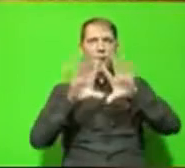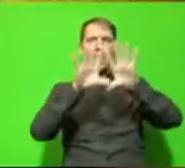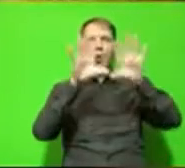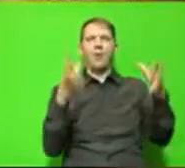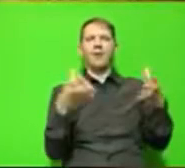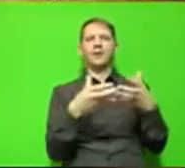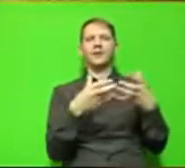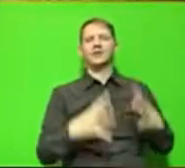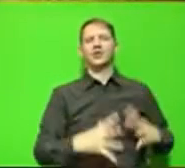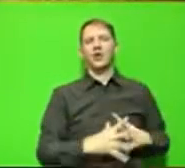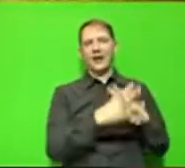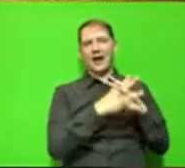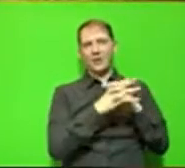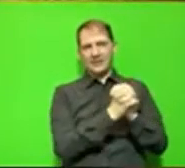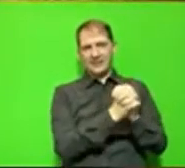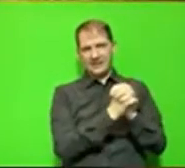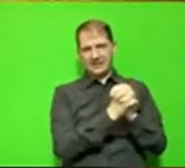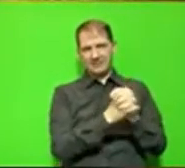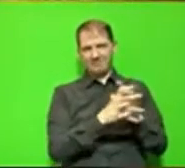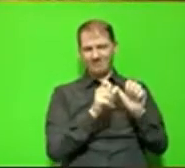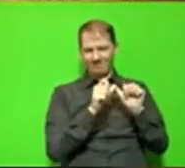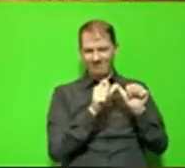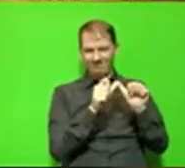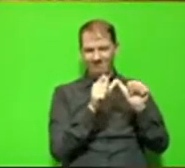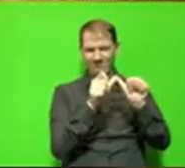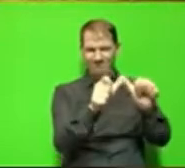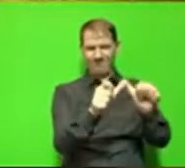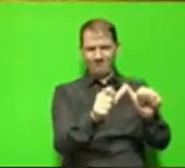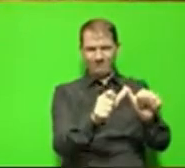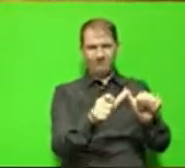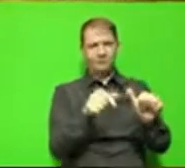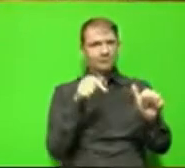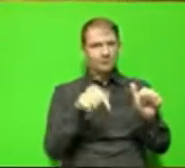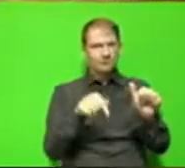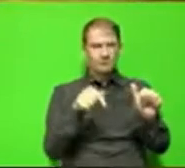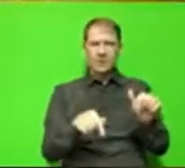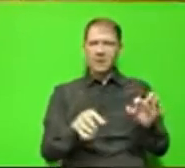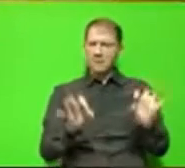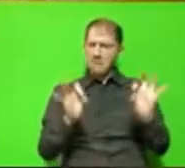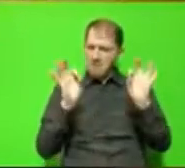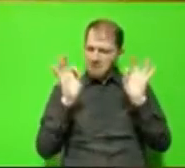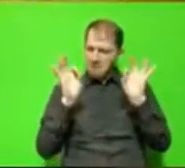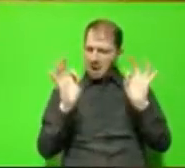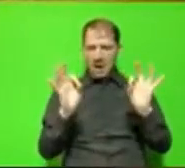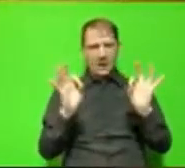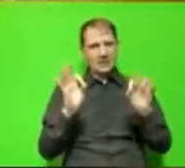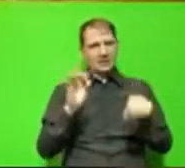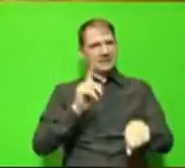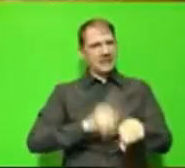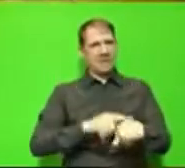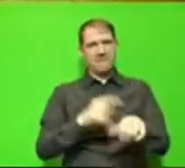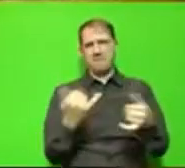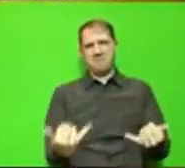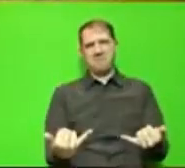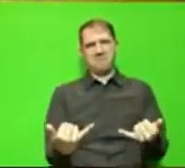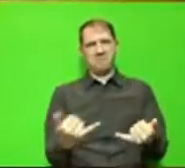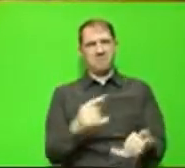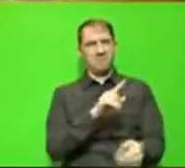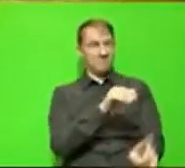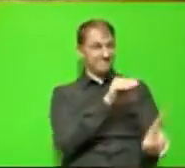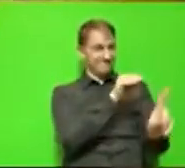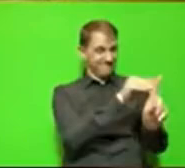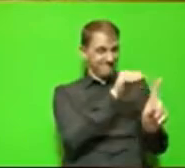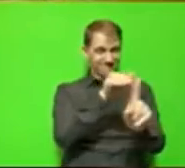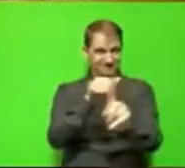not only timely, but it is a clarion call to action. First, it is a clarion call to action to end